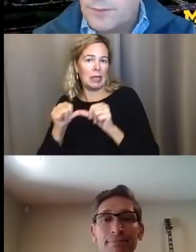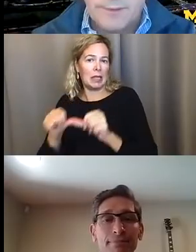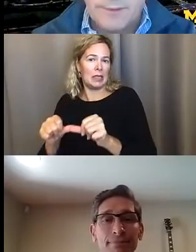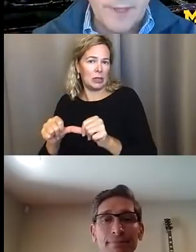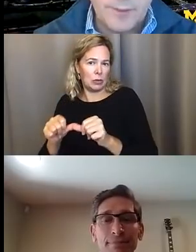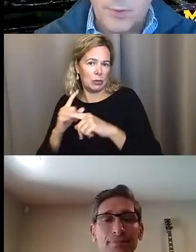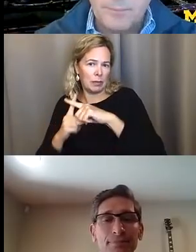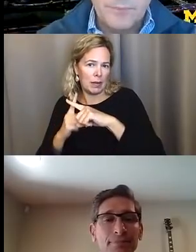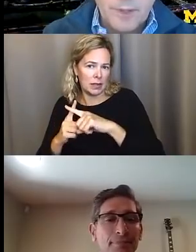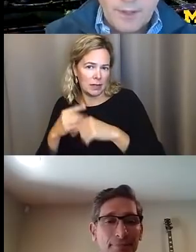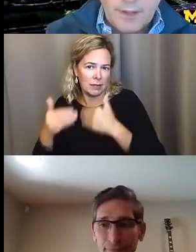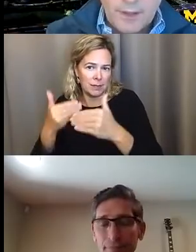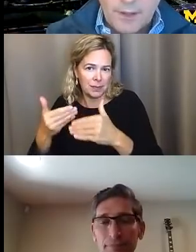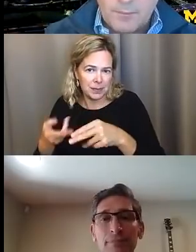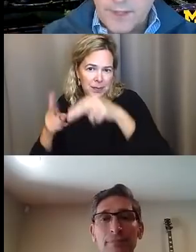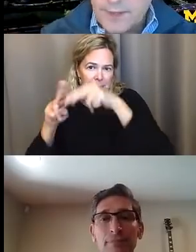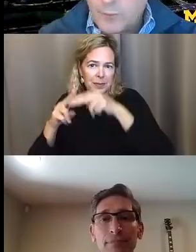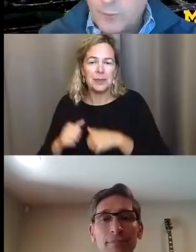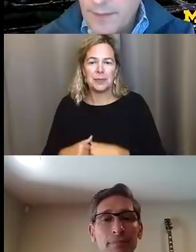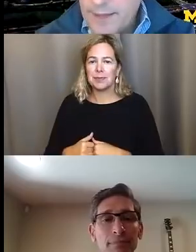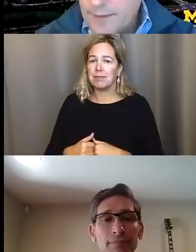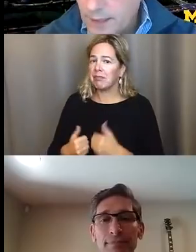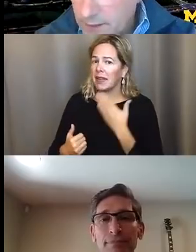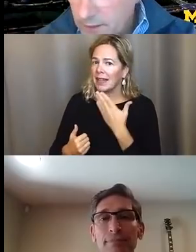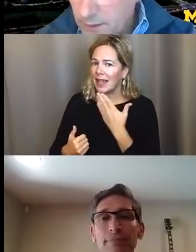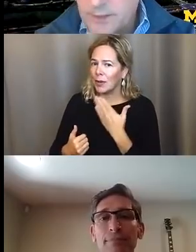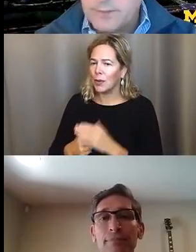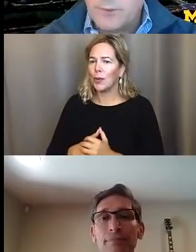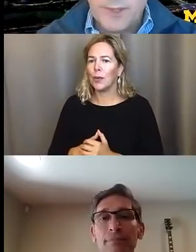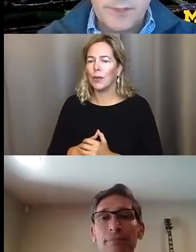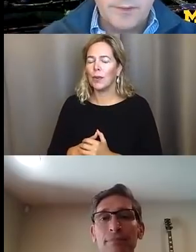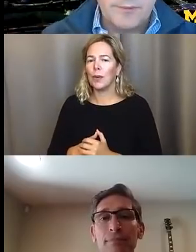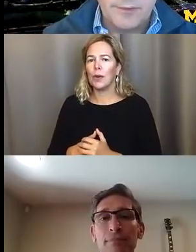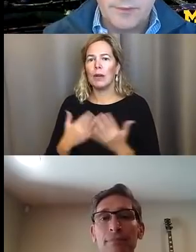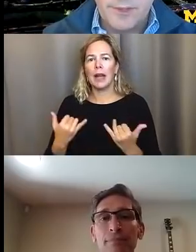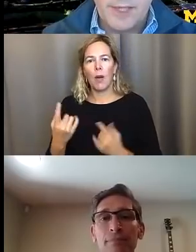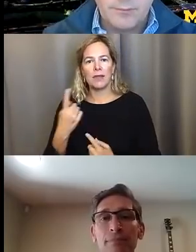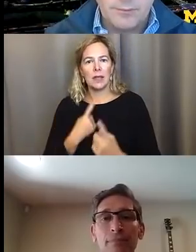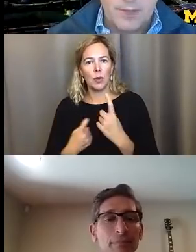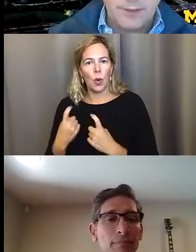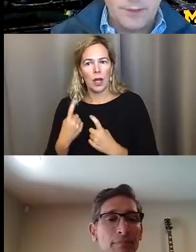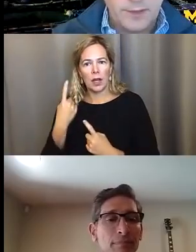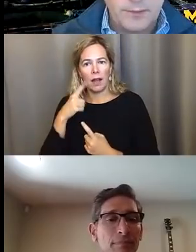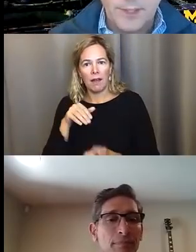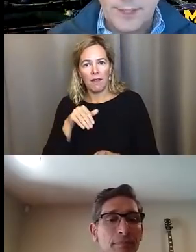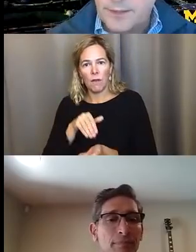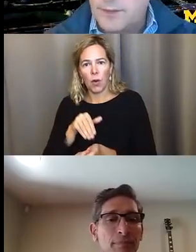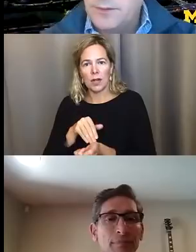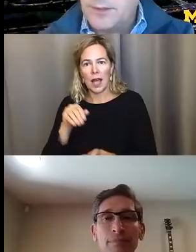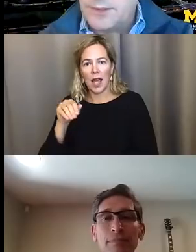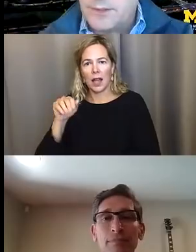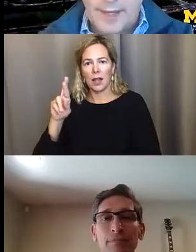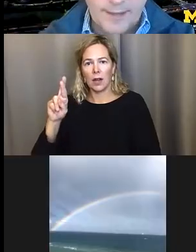Very good. Thank you, Paul. And with that, then I have a series of questions for Dr. Runge